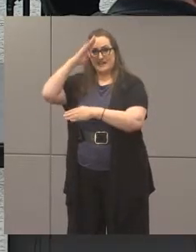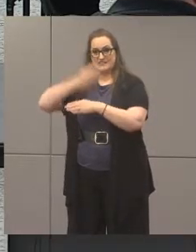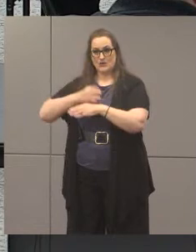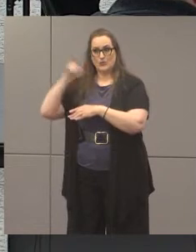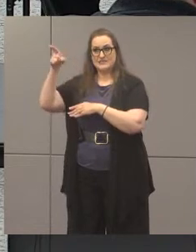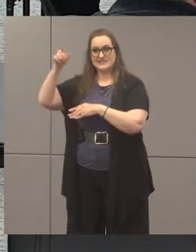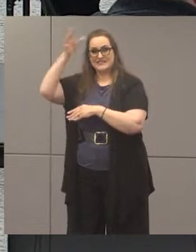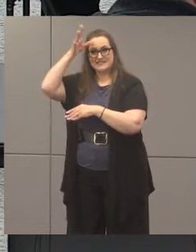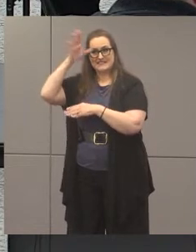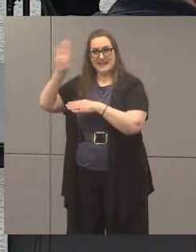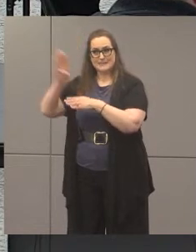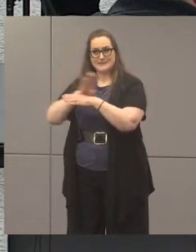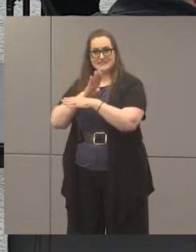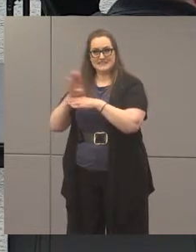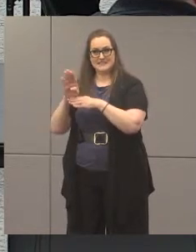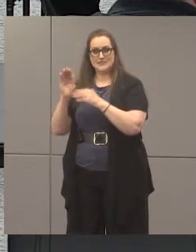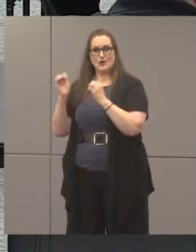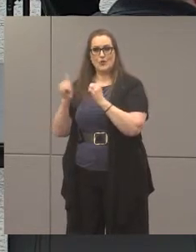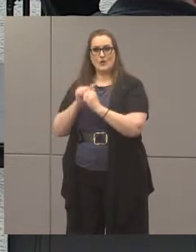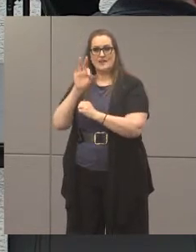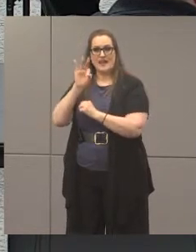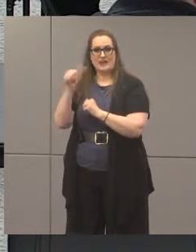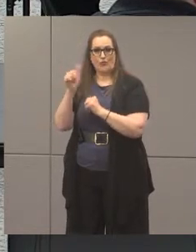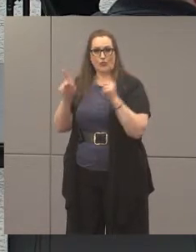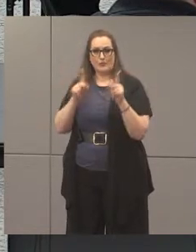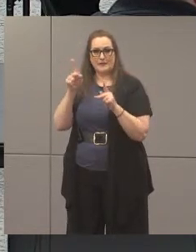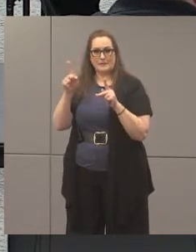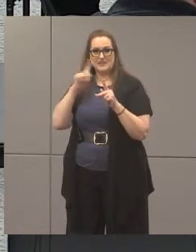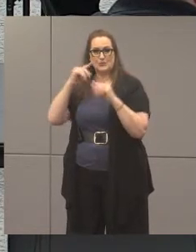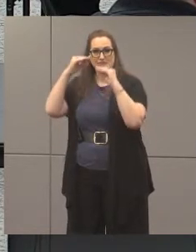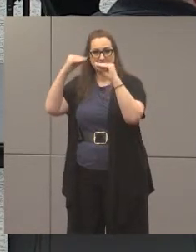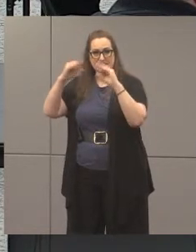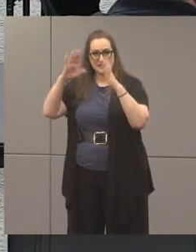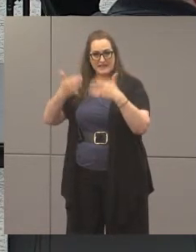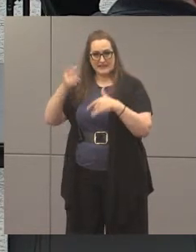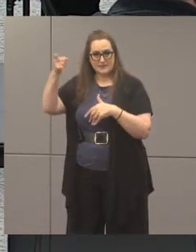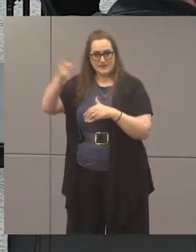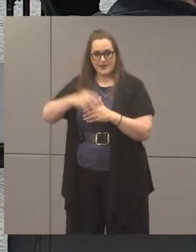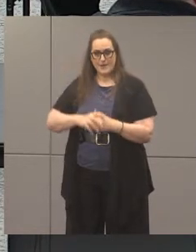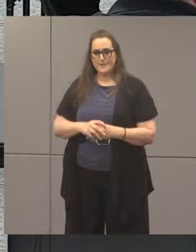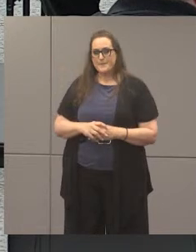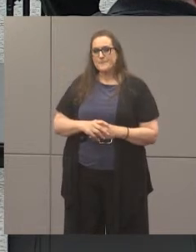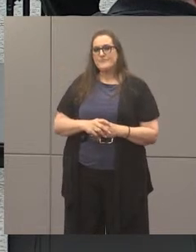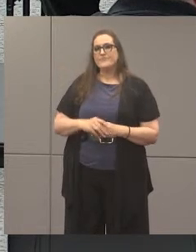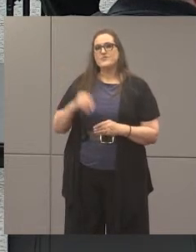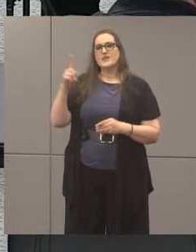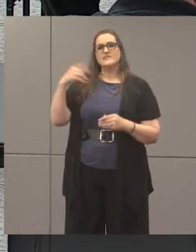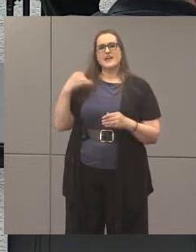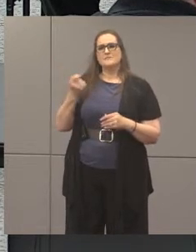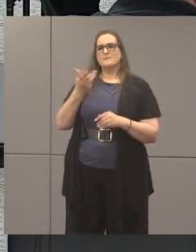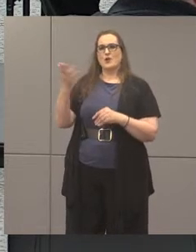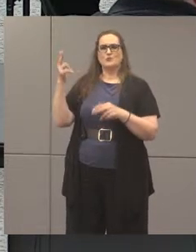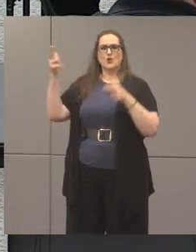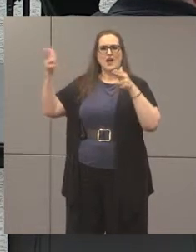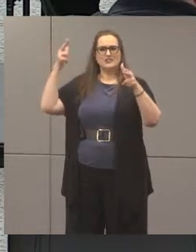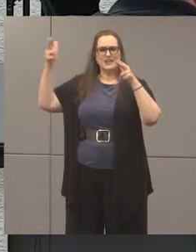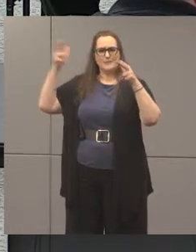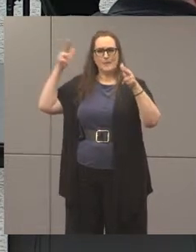at his dad's business with 9 other people. He was teaching a class up there. and there was multiple